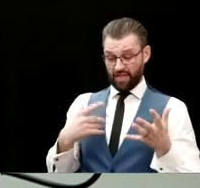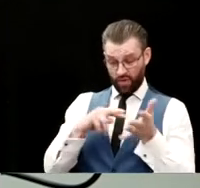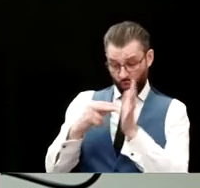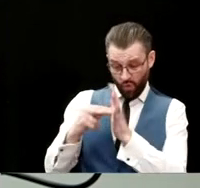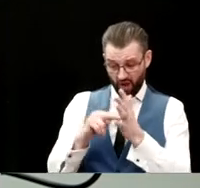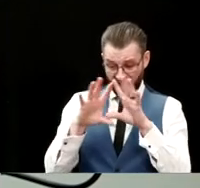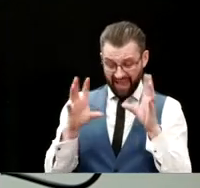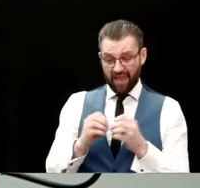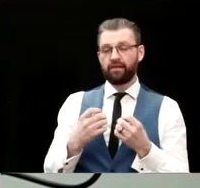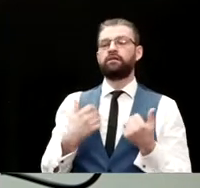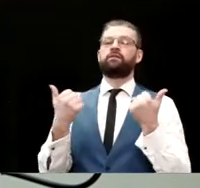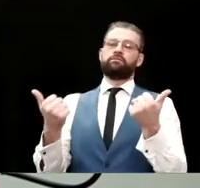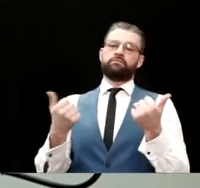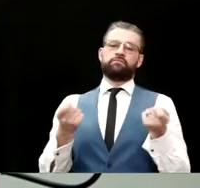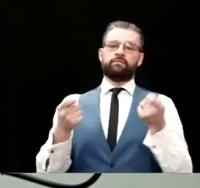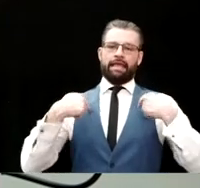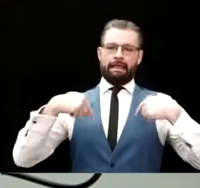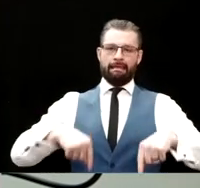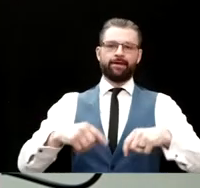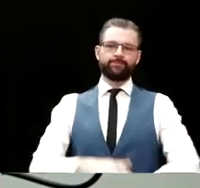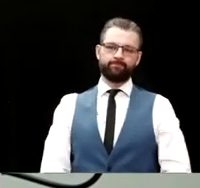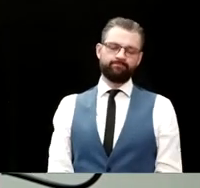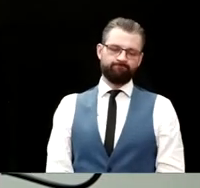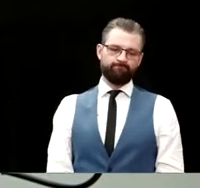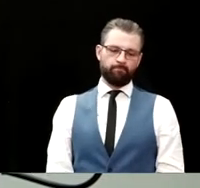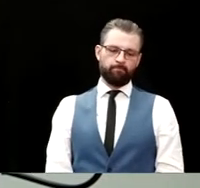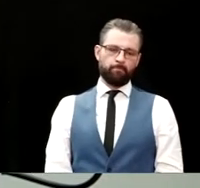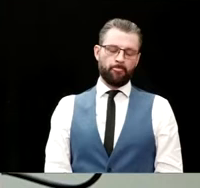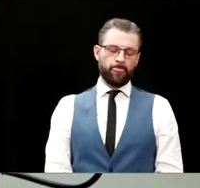for hosting us here. Friends,